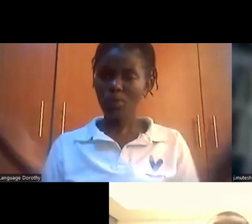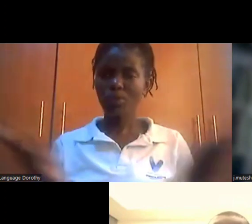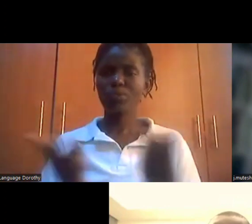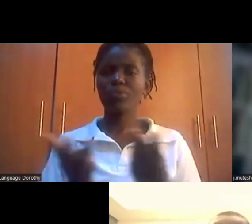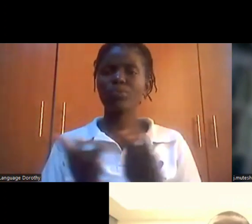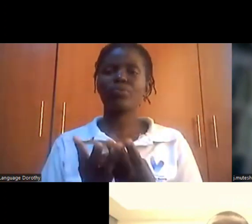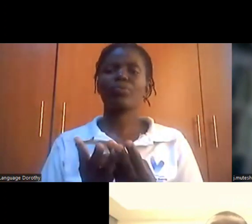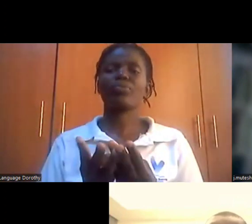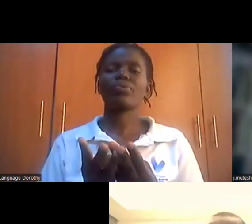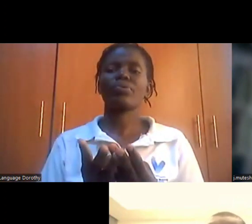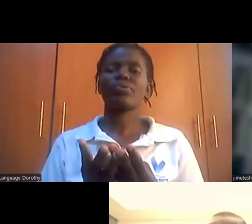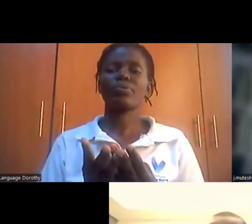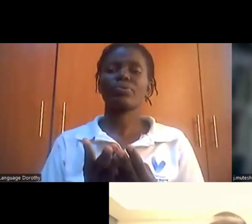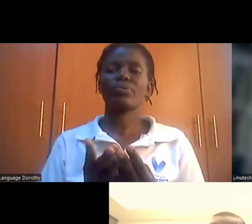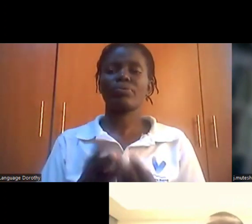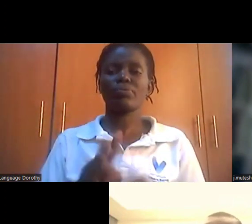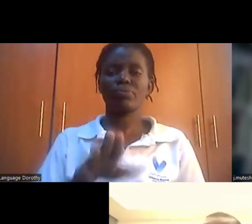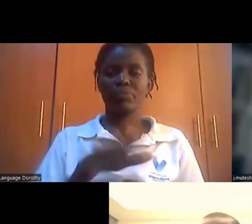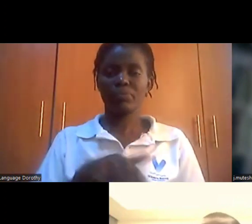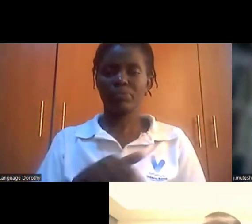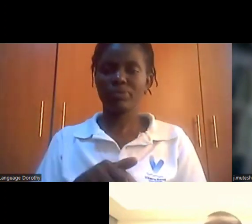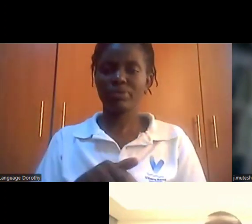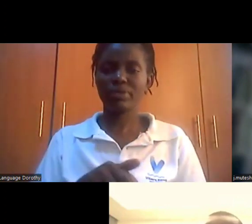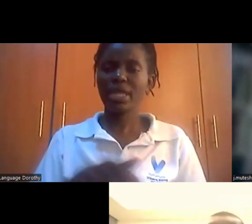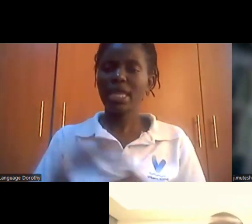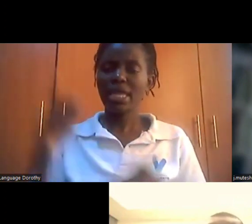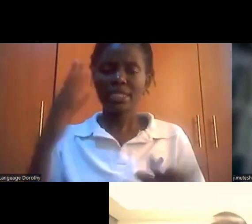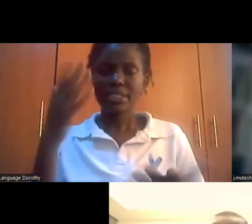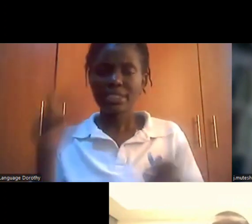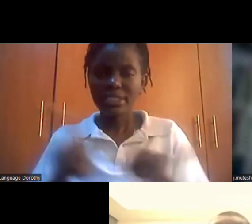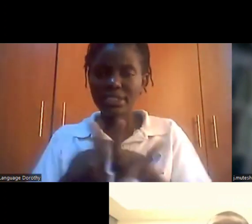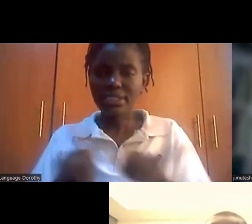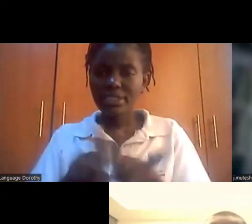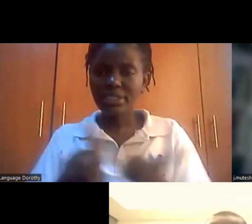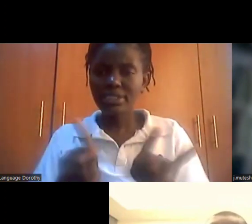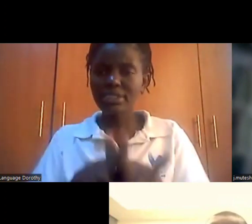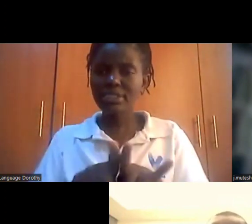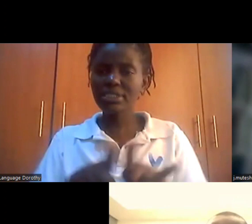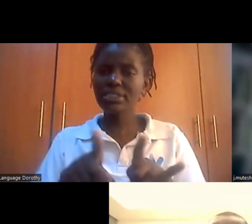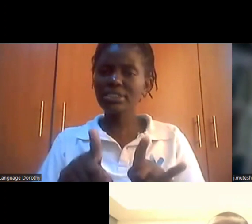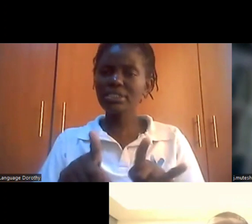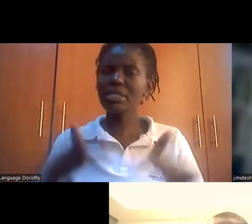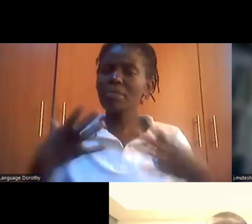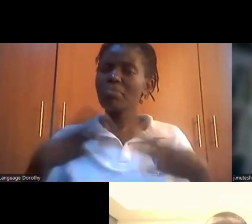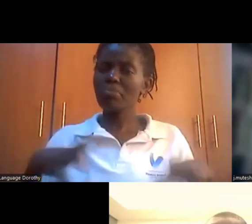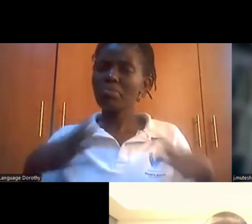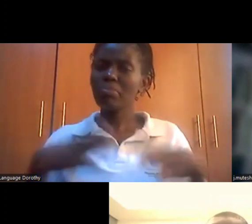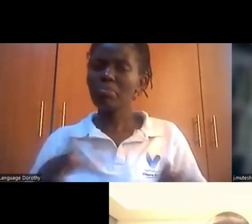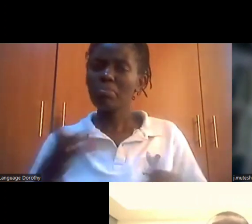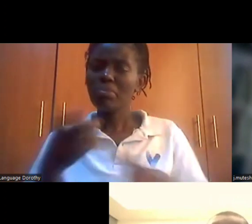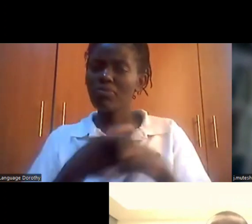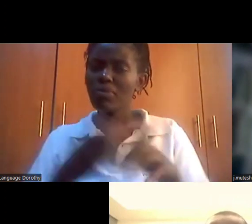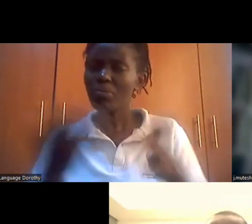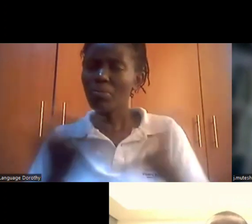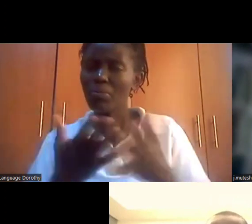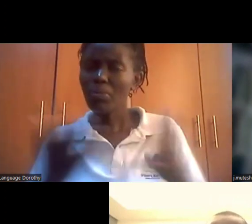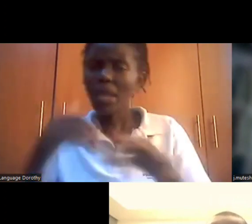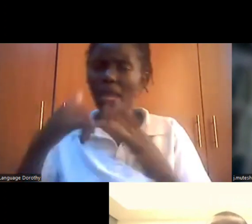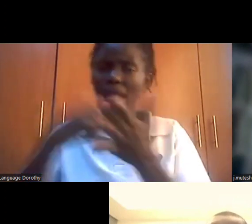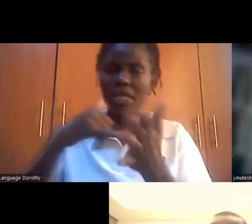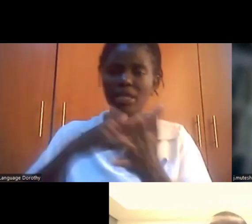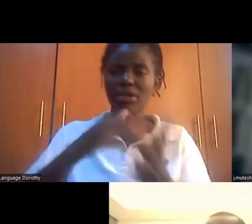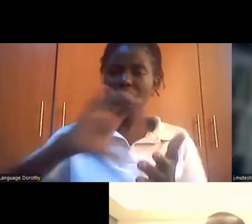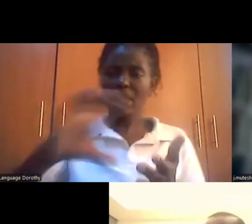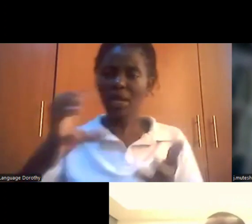this FGM burden depending on ethnicity and geography, including counties, stuff like that. The second thing was